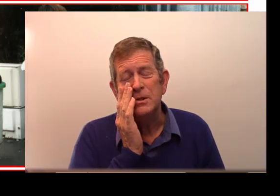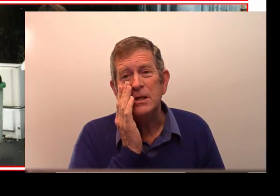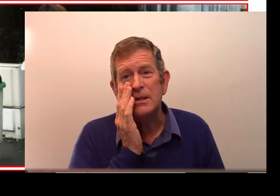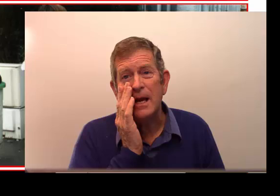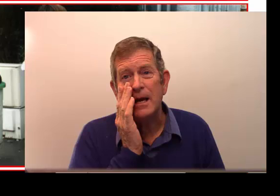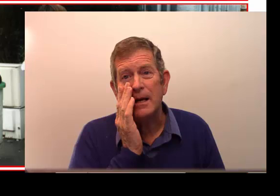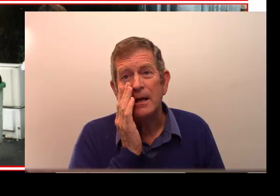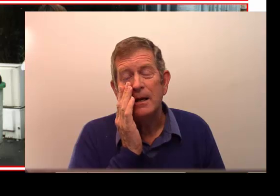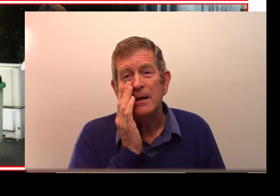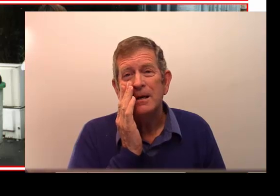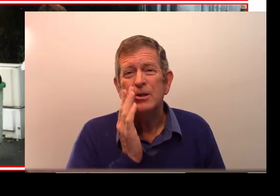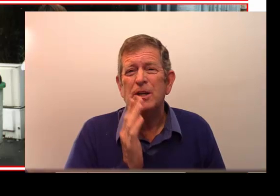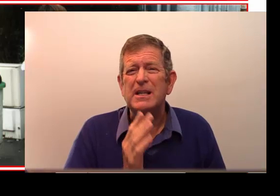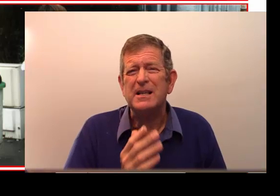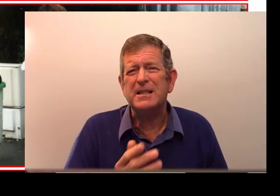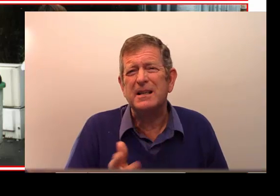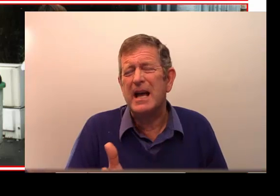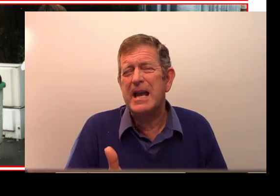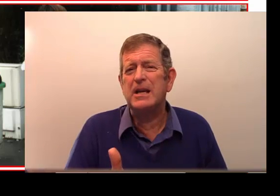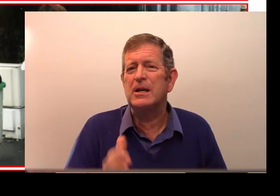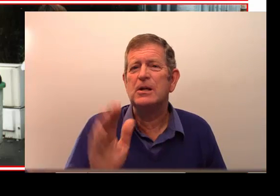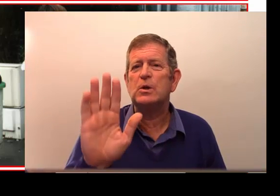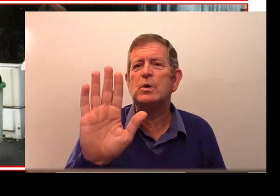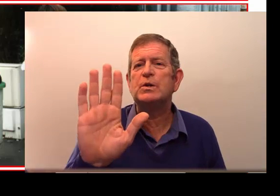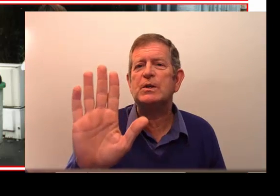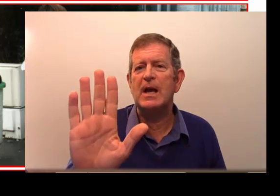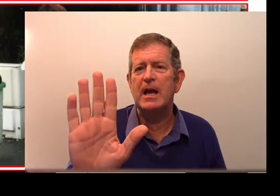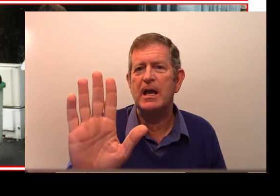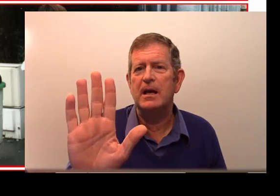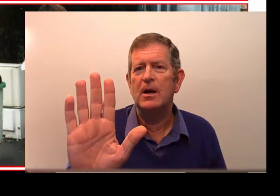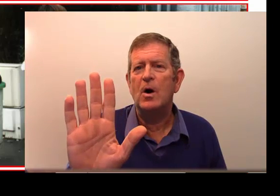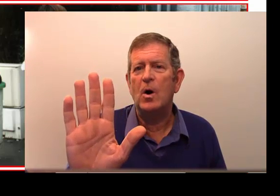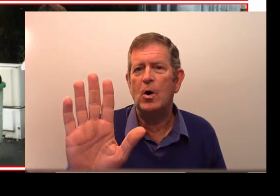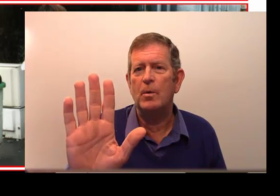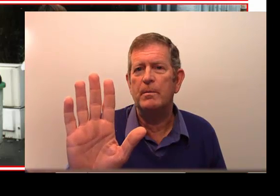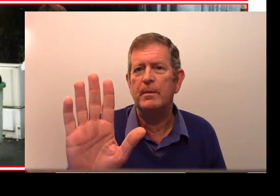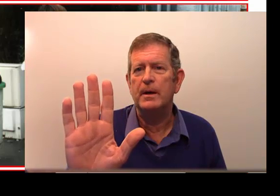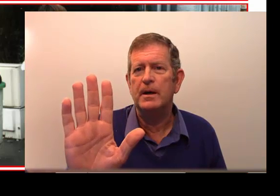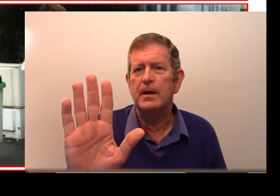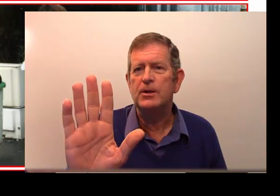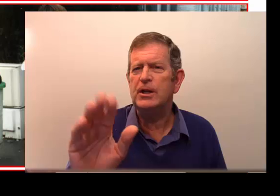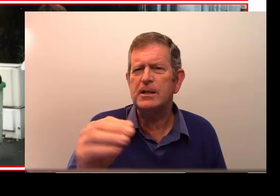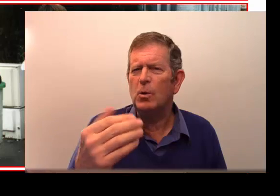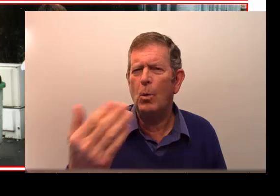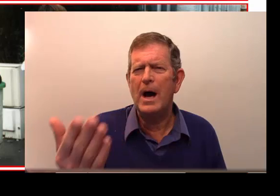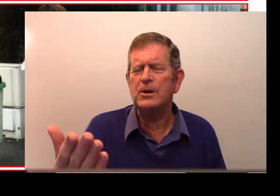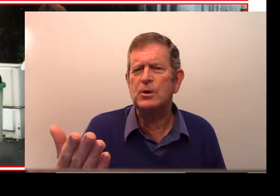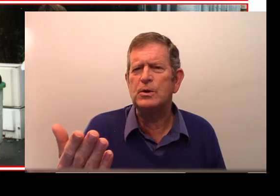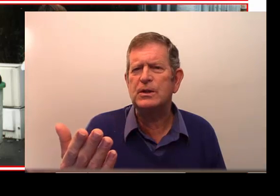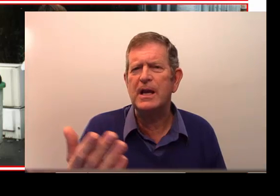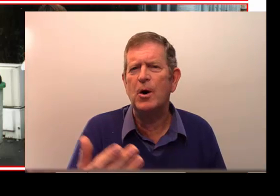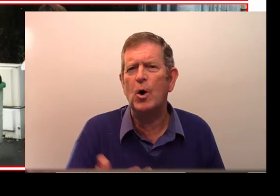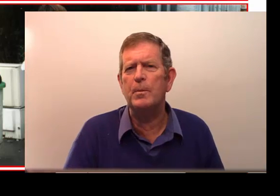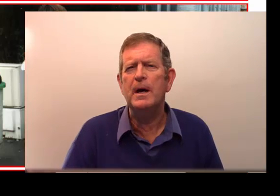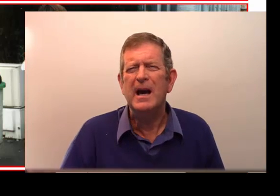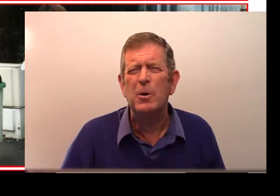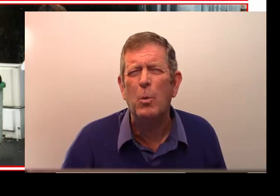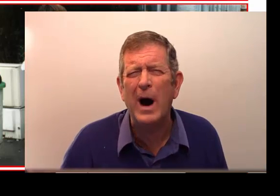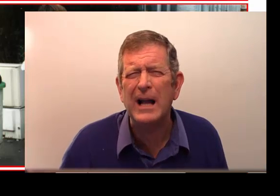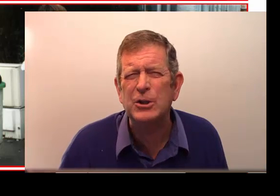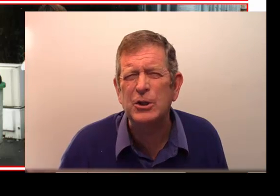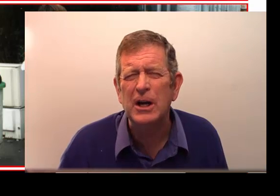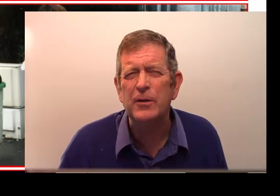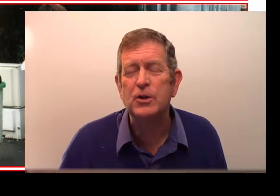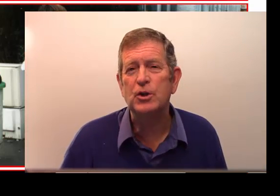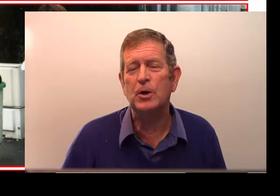sad. She's sad. She doesn't like to stay home. She doesn't want to stay home